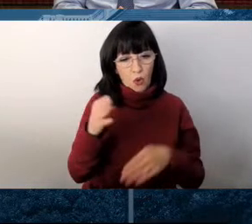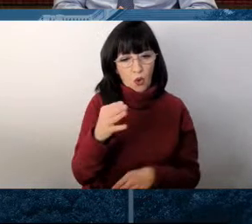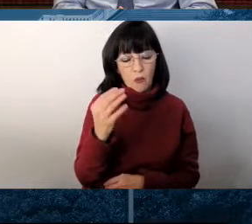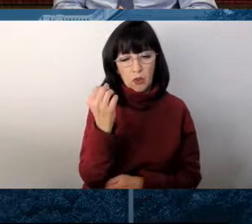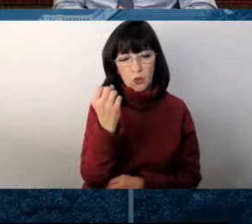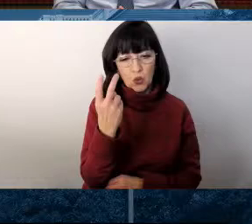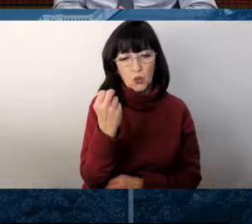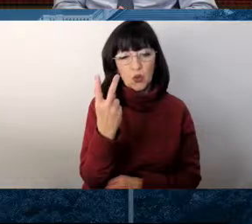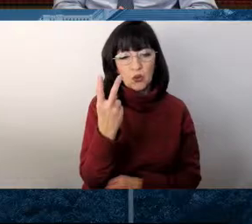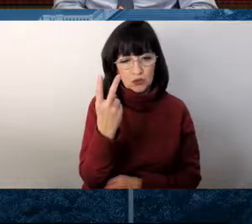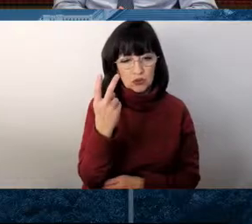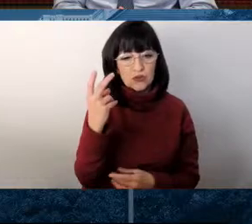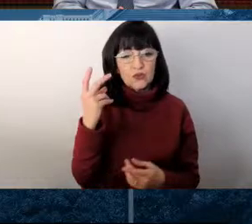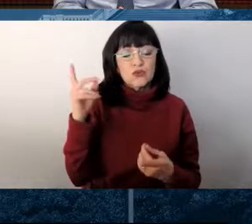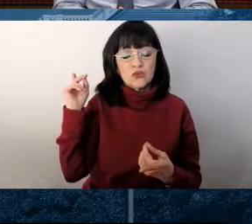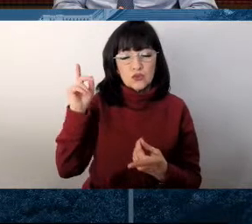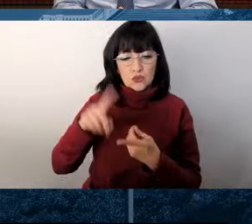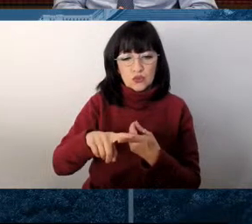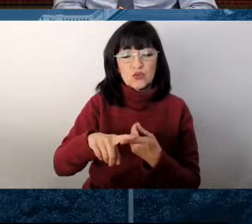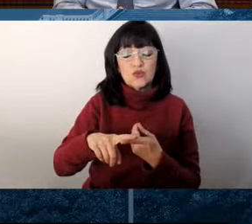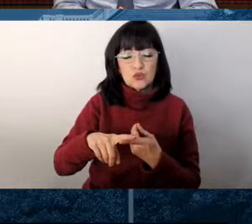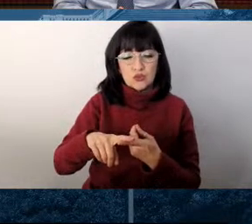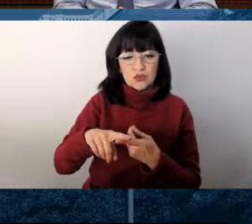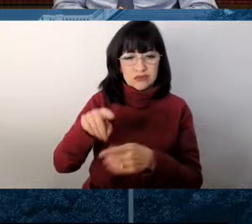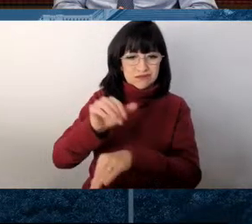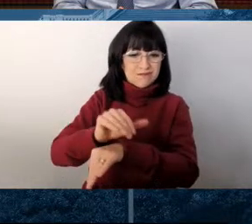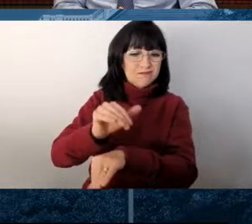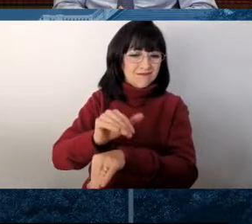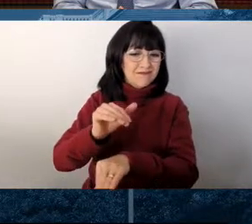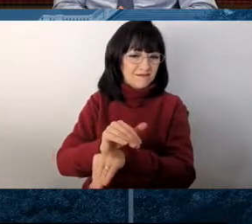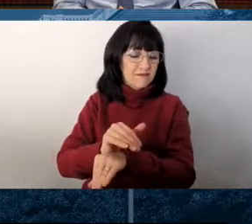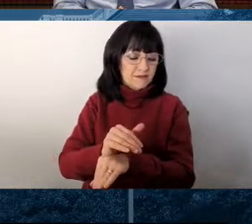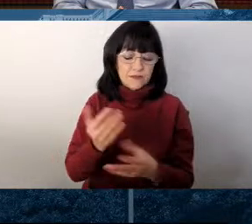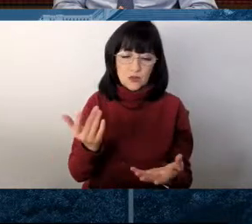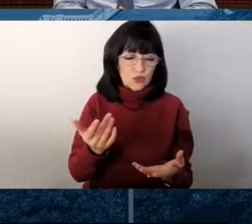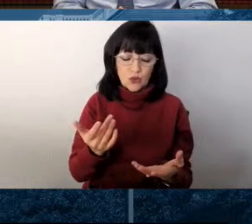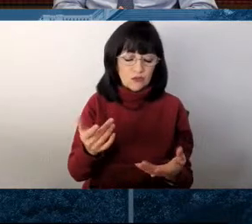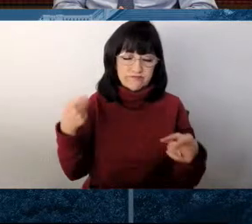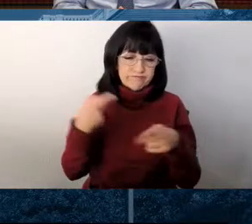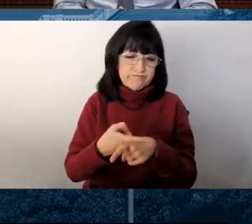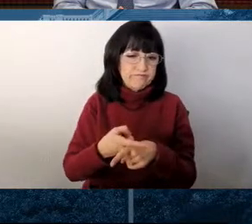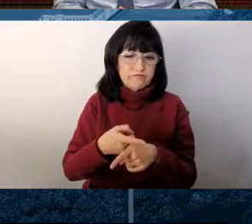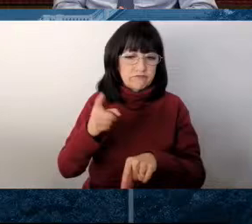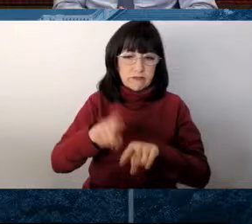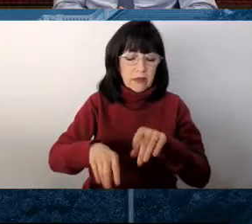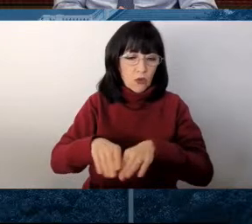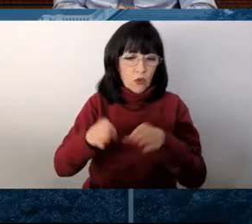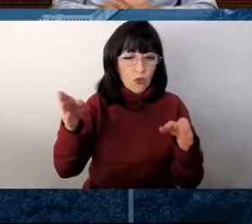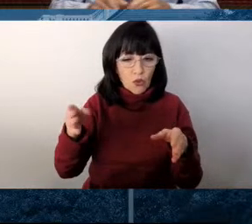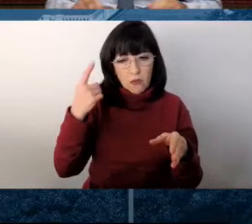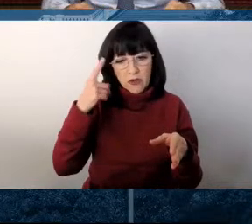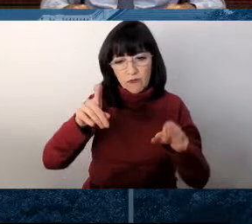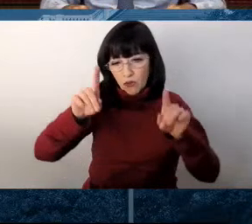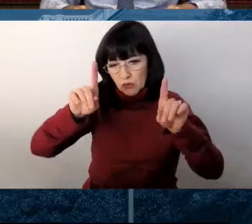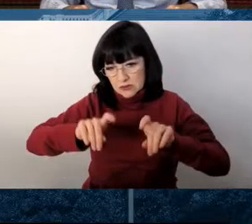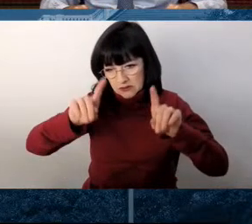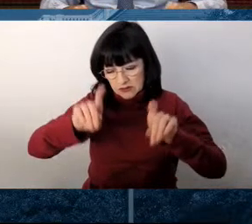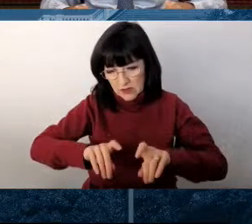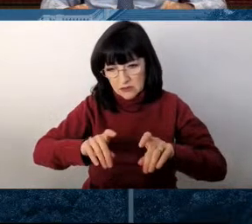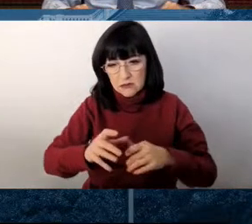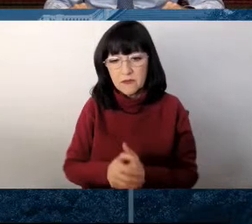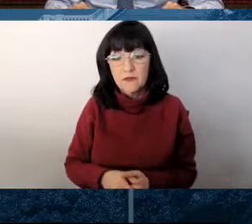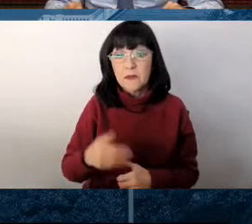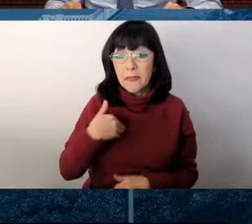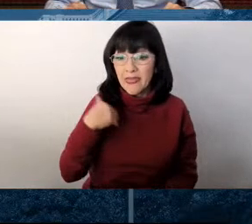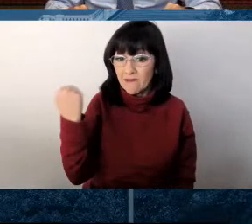are going to work every day to get to the DMV and get an appointment to get tested. And then on Saturdays,